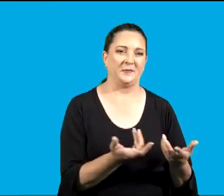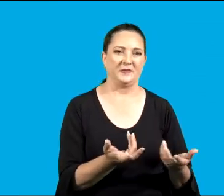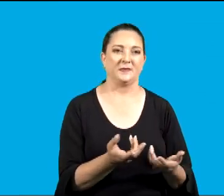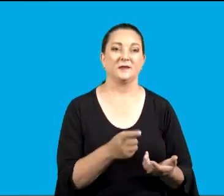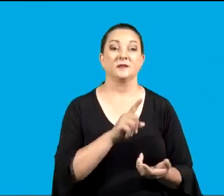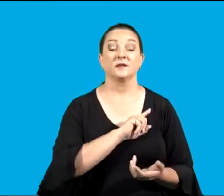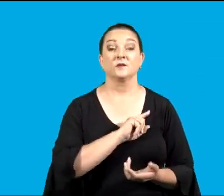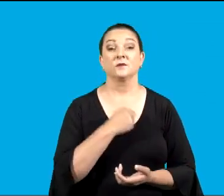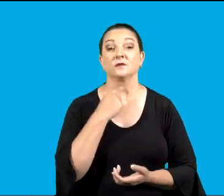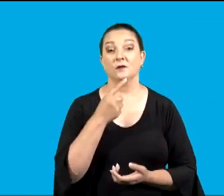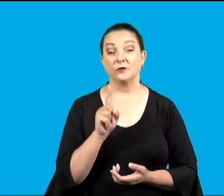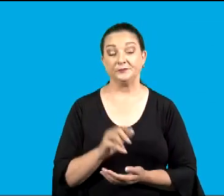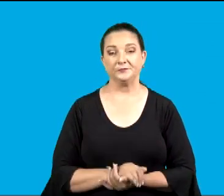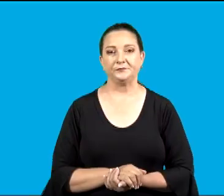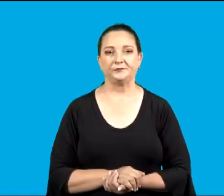indirect materials. So I'll come here and I'll say